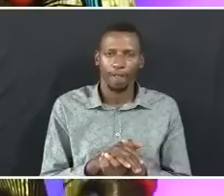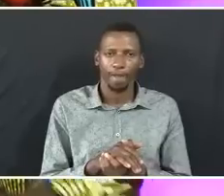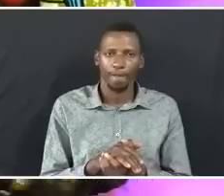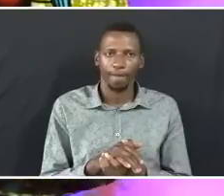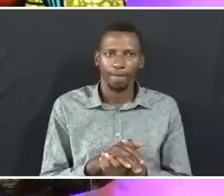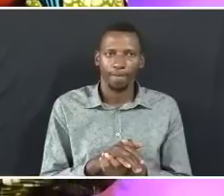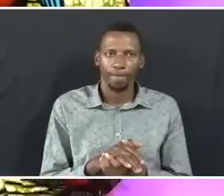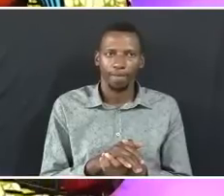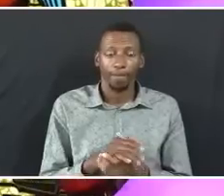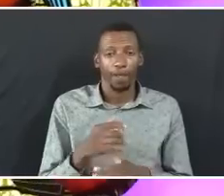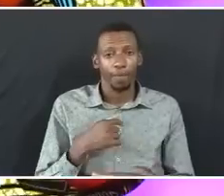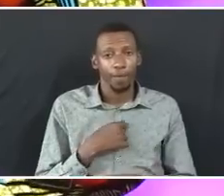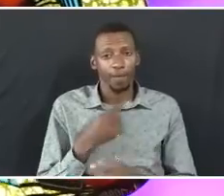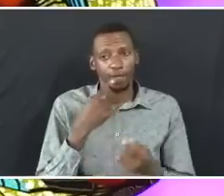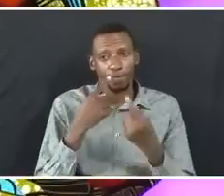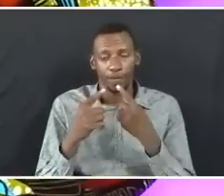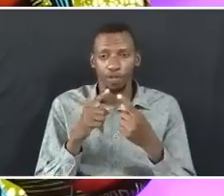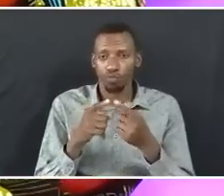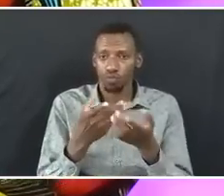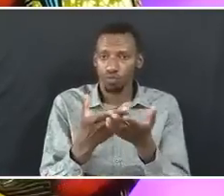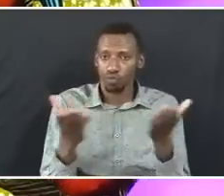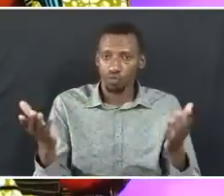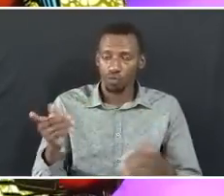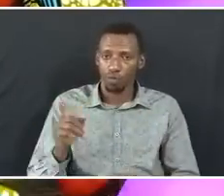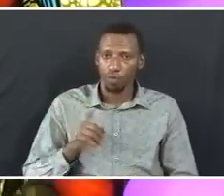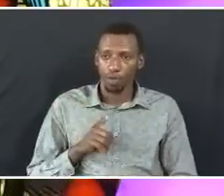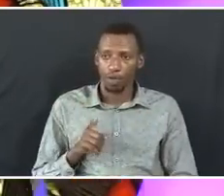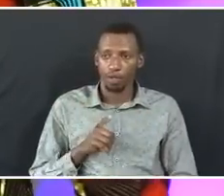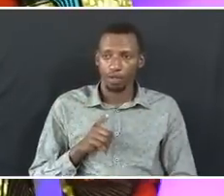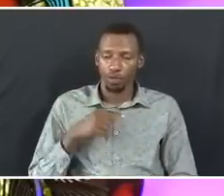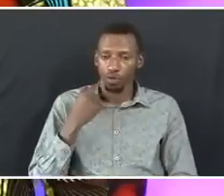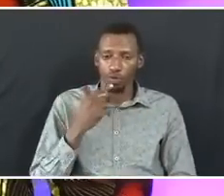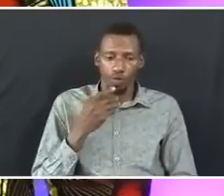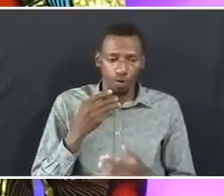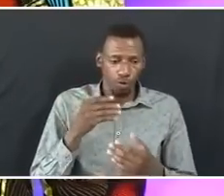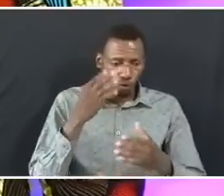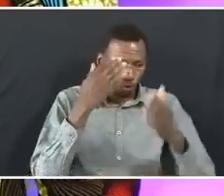I'm speaking to my young girls that have cleared university